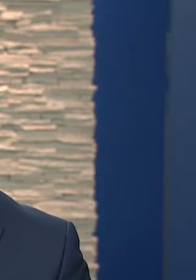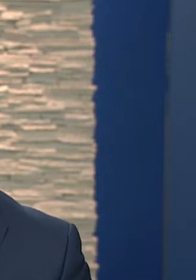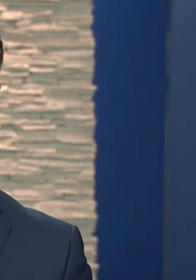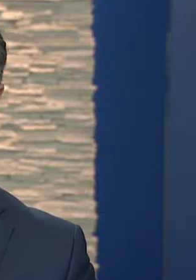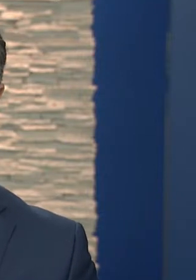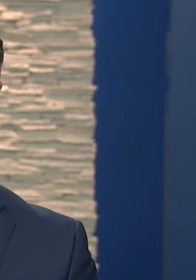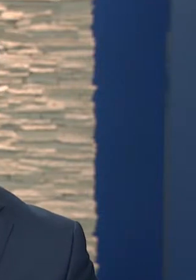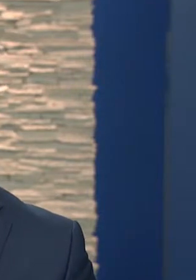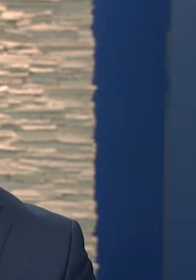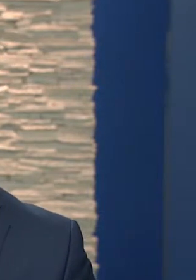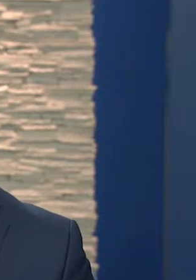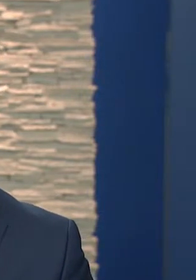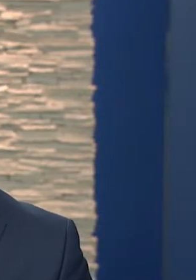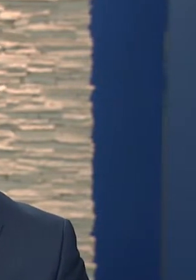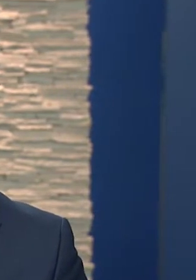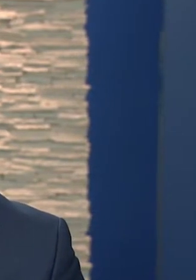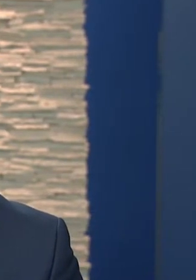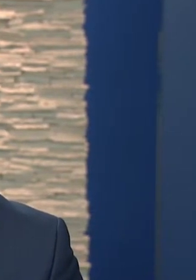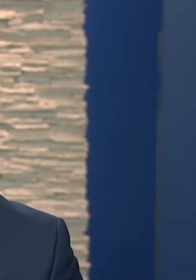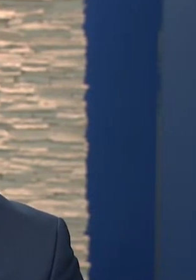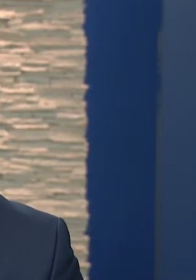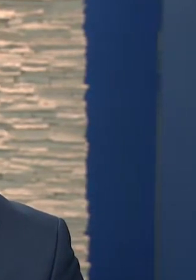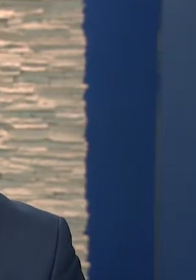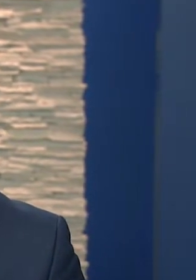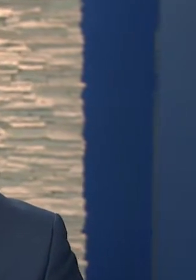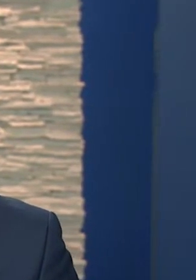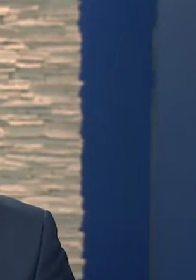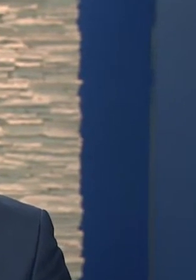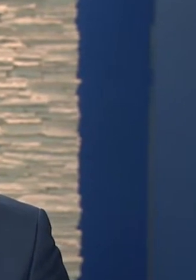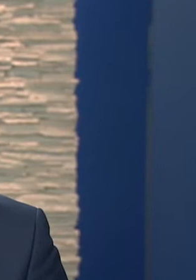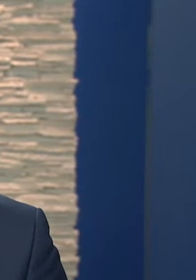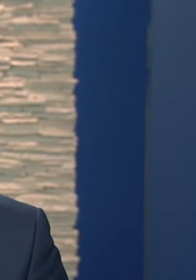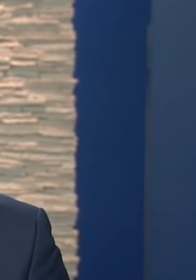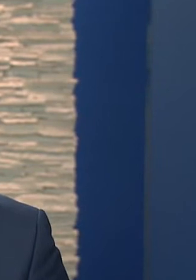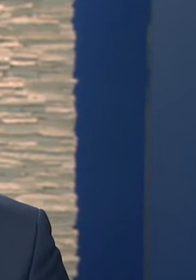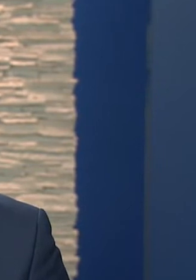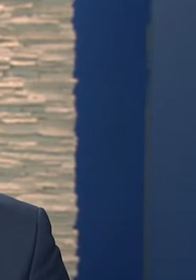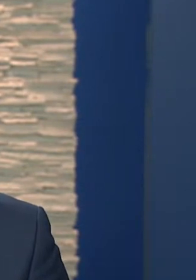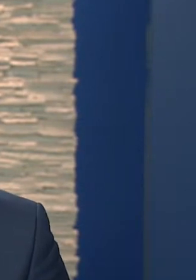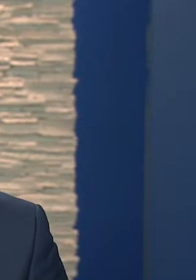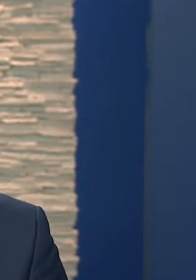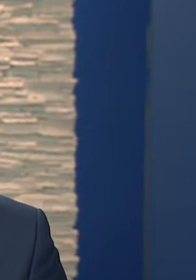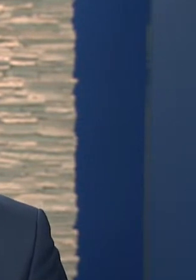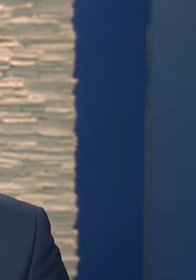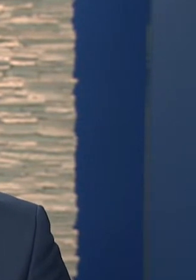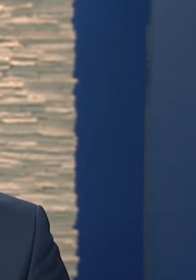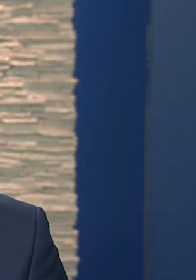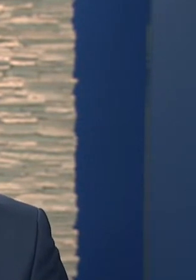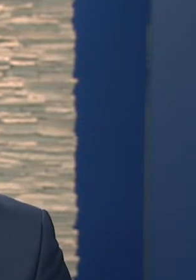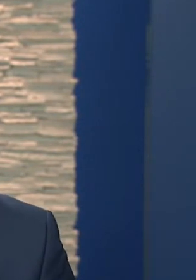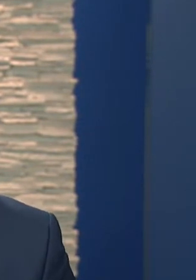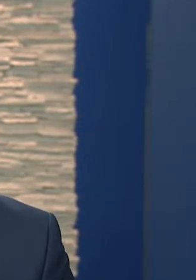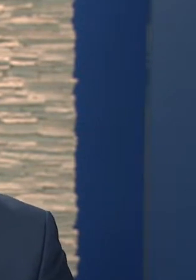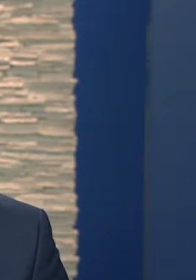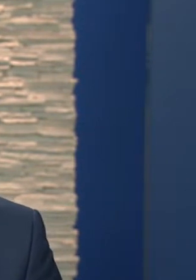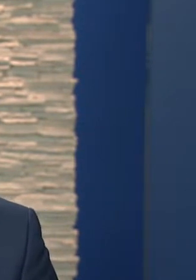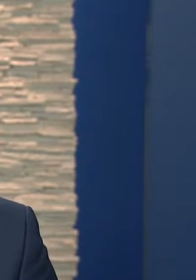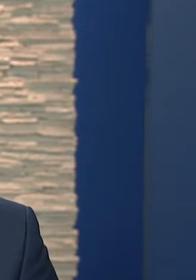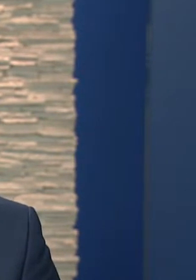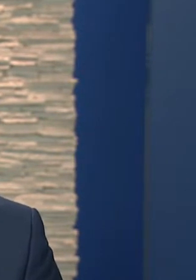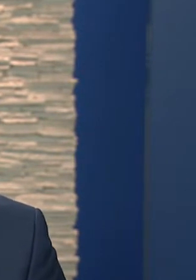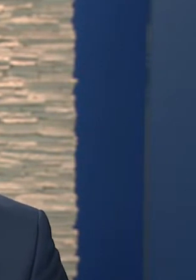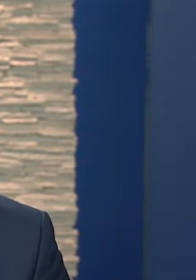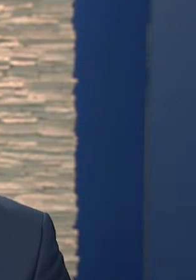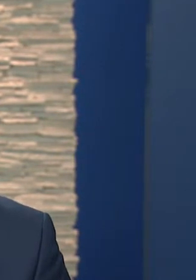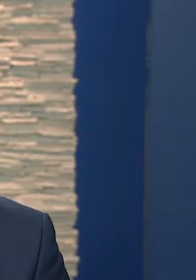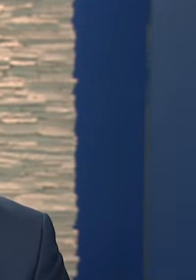County officials say we were able to stay out of that tier because our average testing totals are above the state average. Today, there are 263